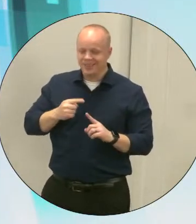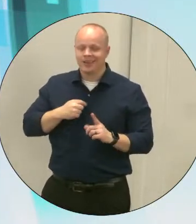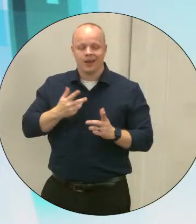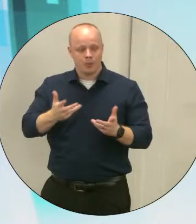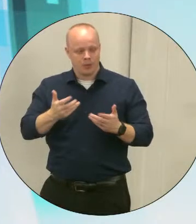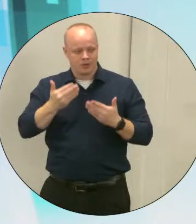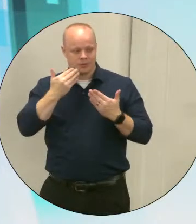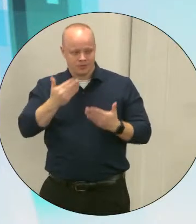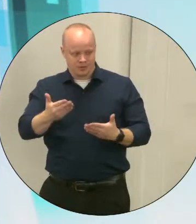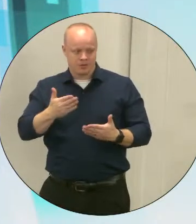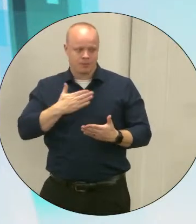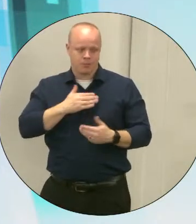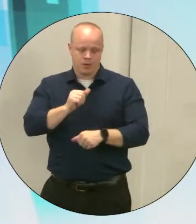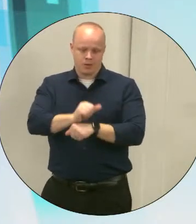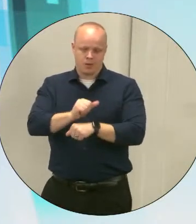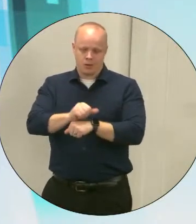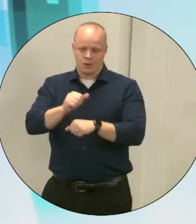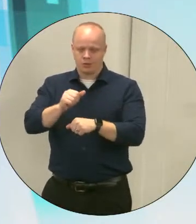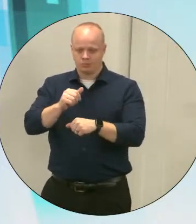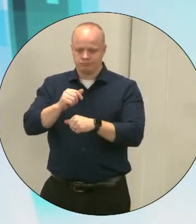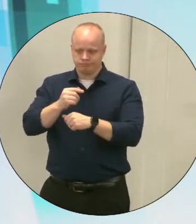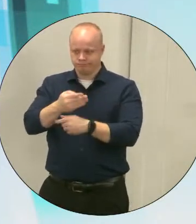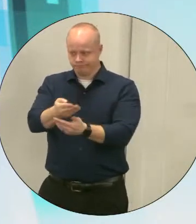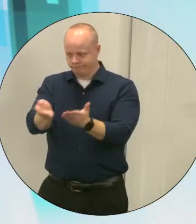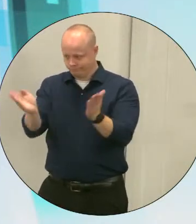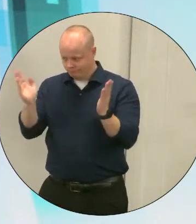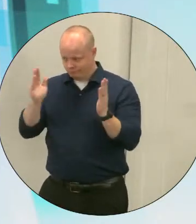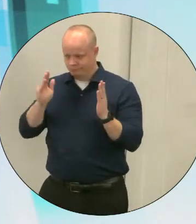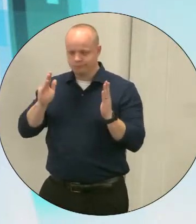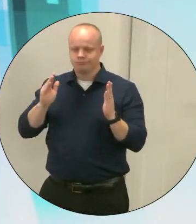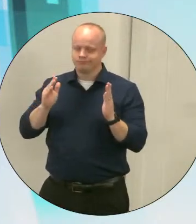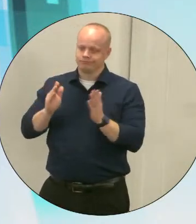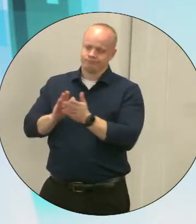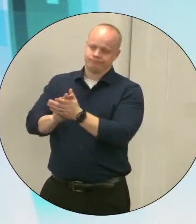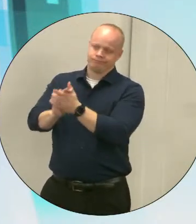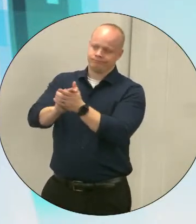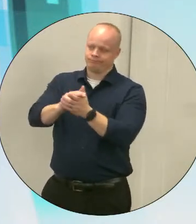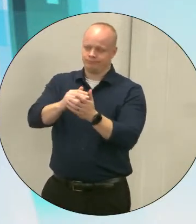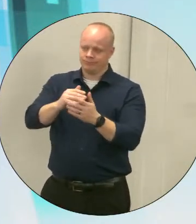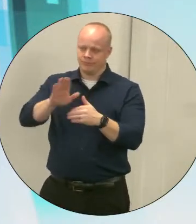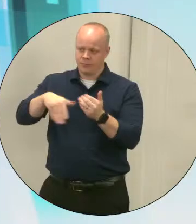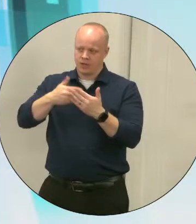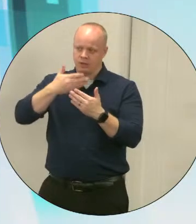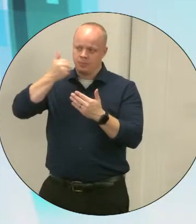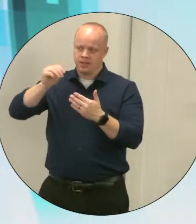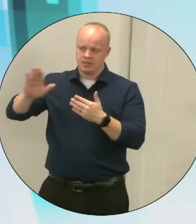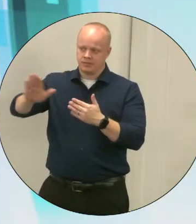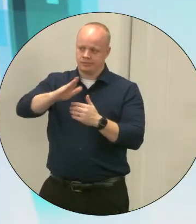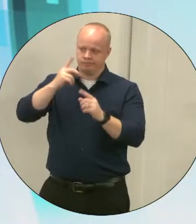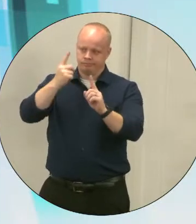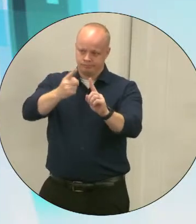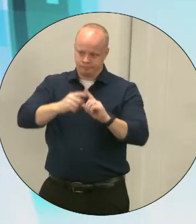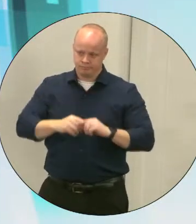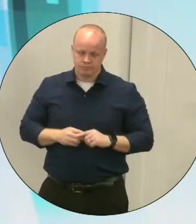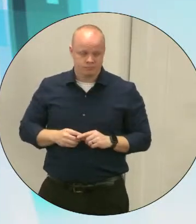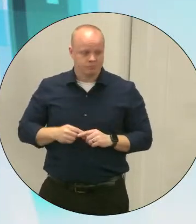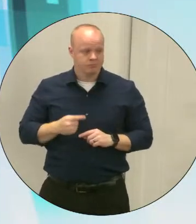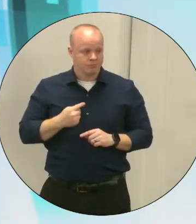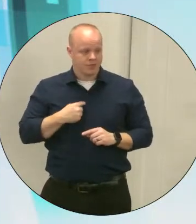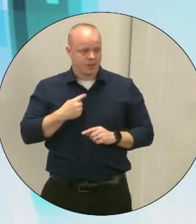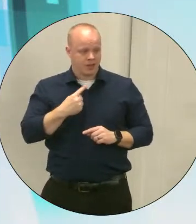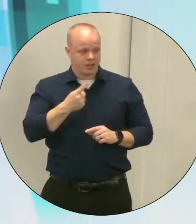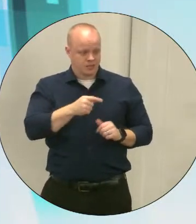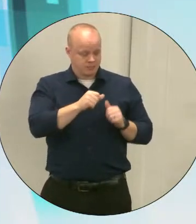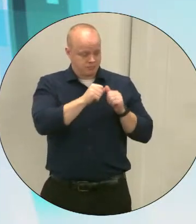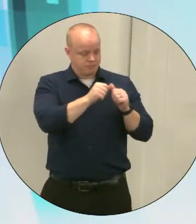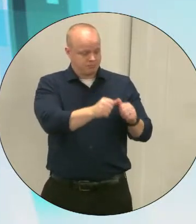to thank my hardworking colleagues and wish them all the best in their endeavor. I just stuck it out to the